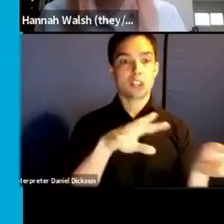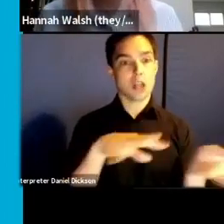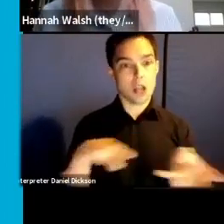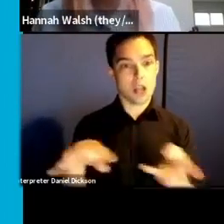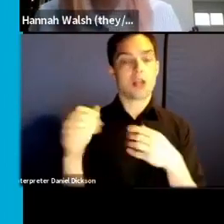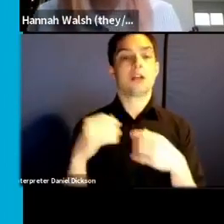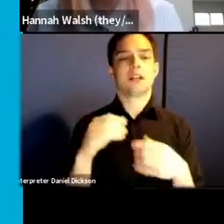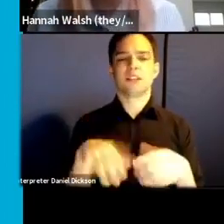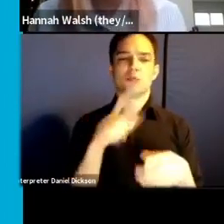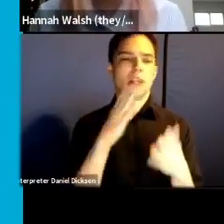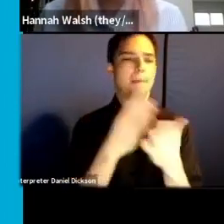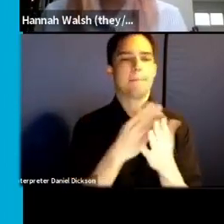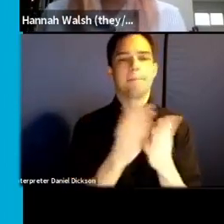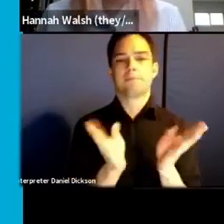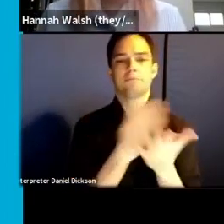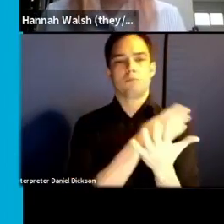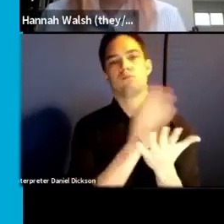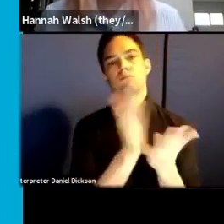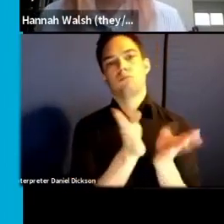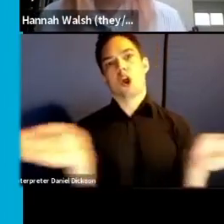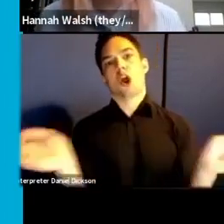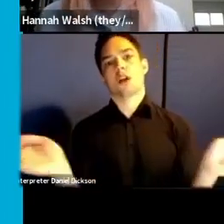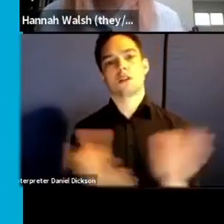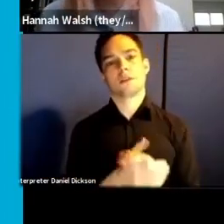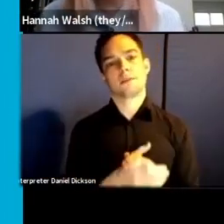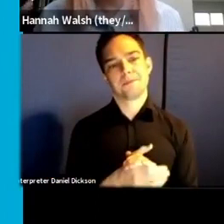really broad. So,